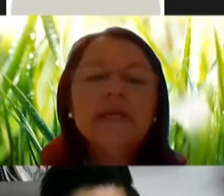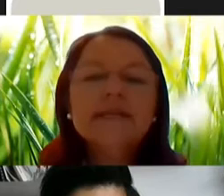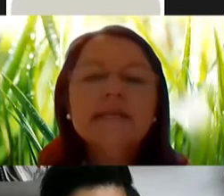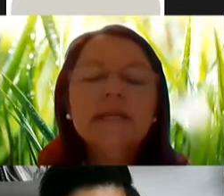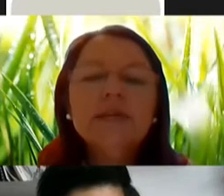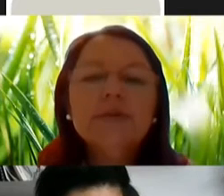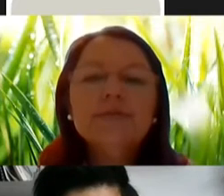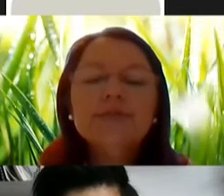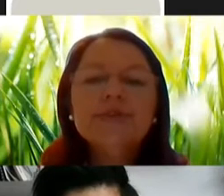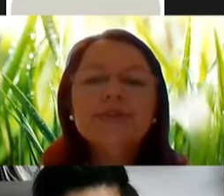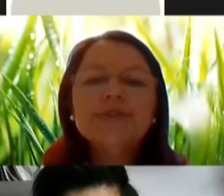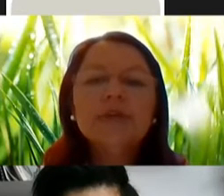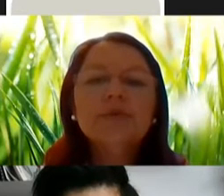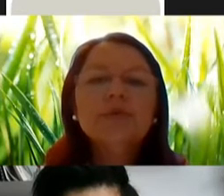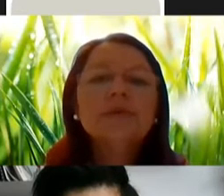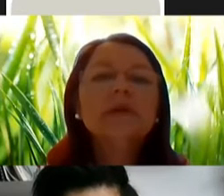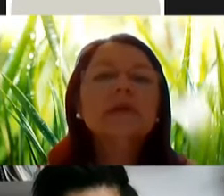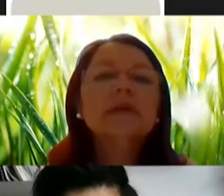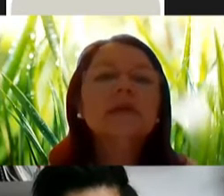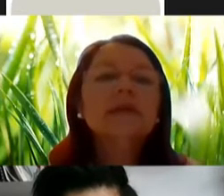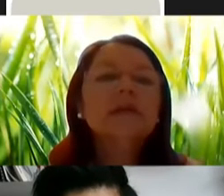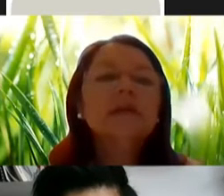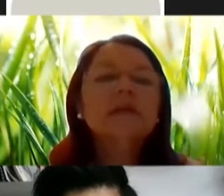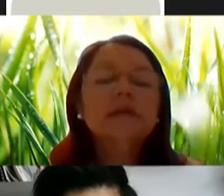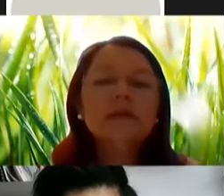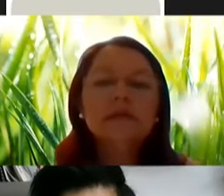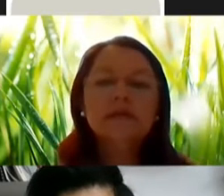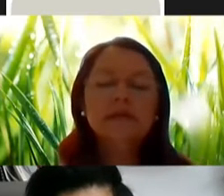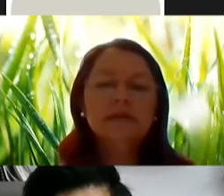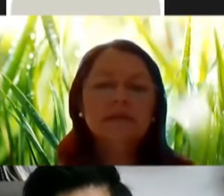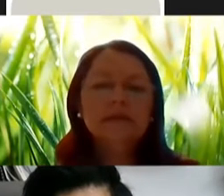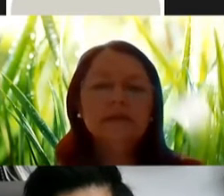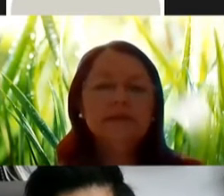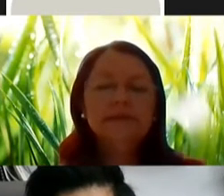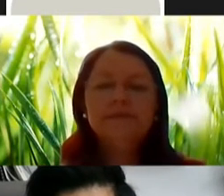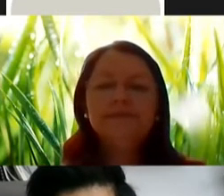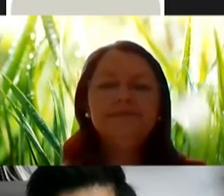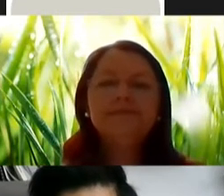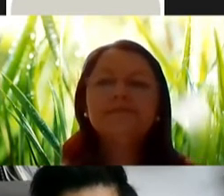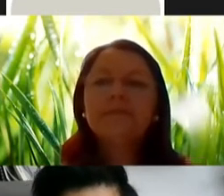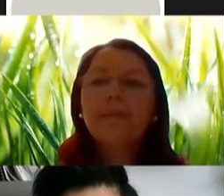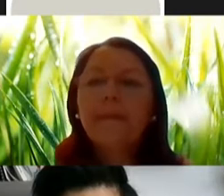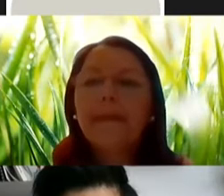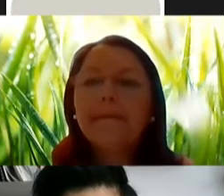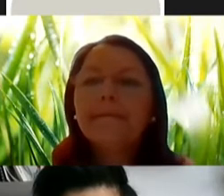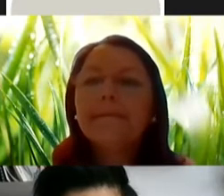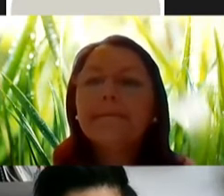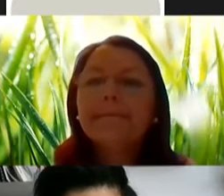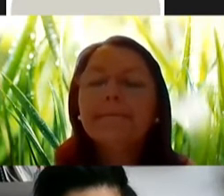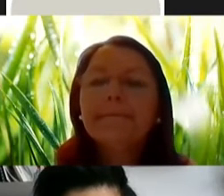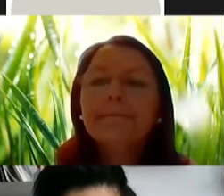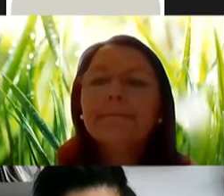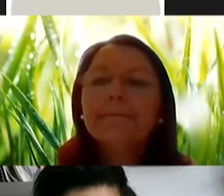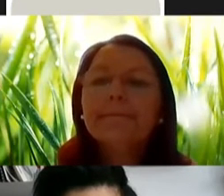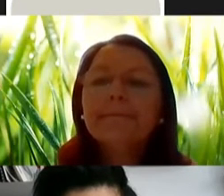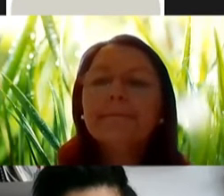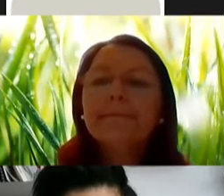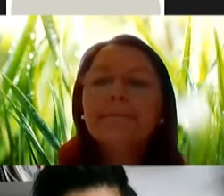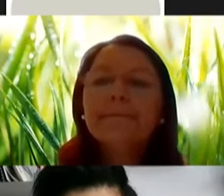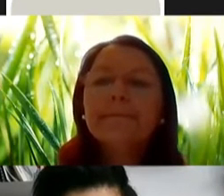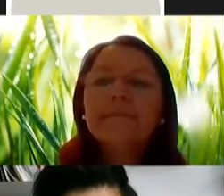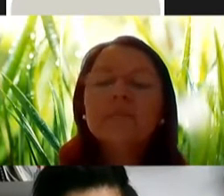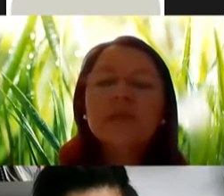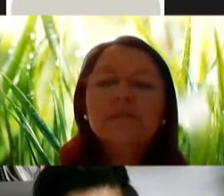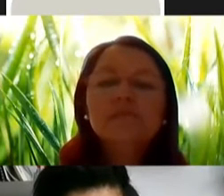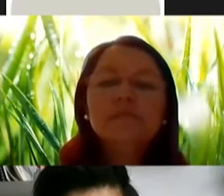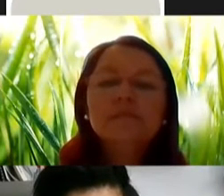Okay, we can see you, Dudu, so. Great. Okay, so this is just to introduce the team,